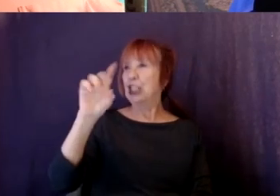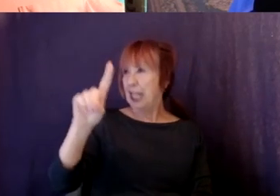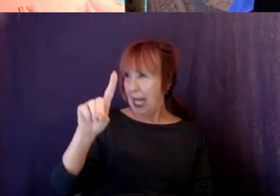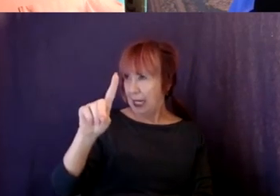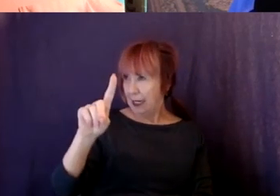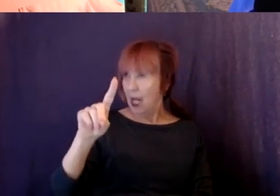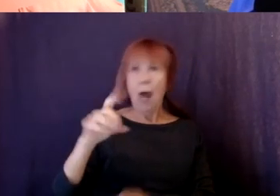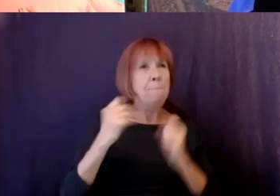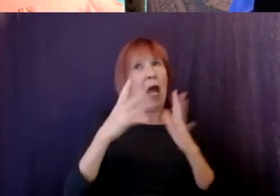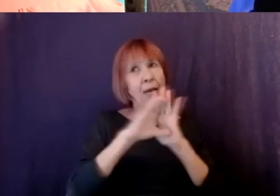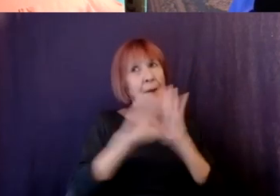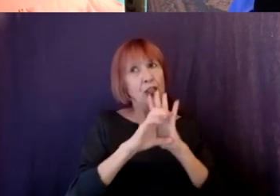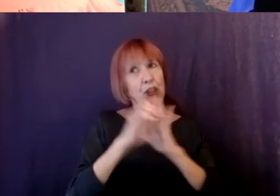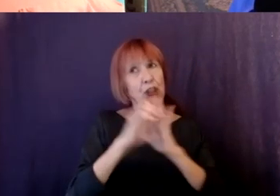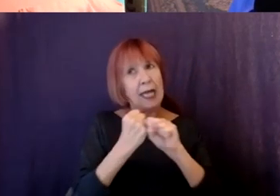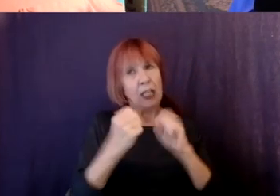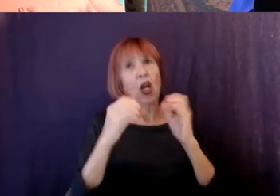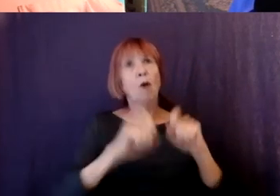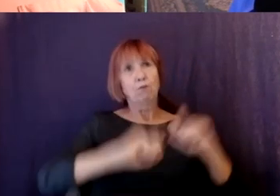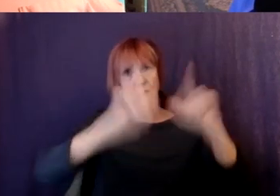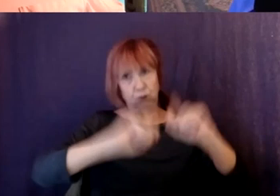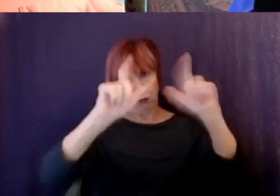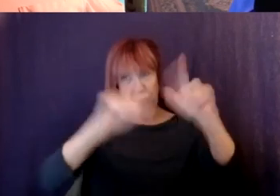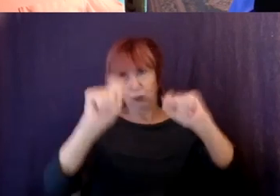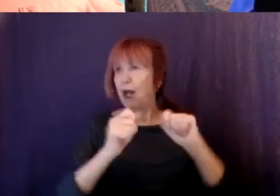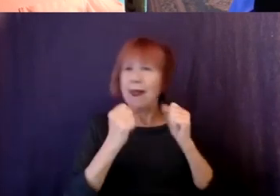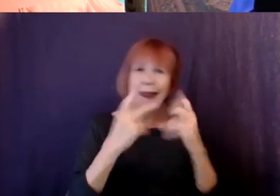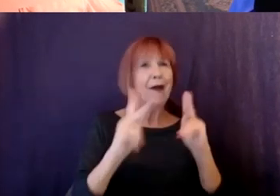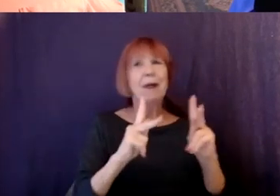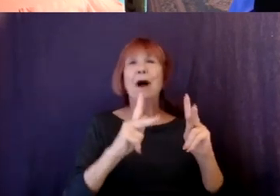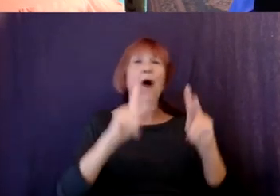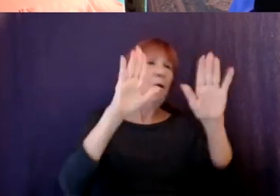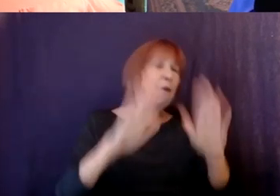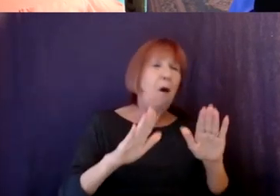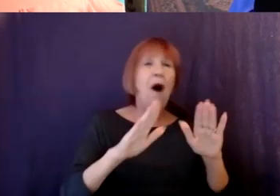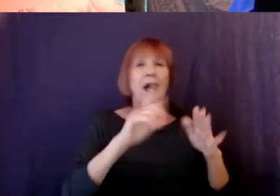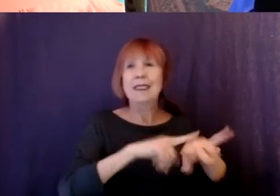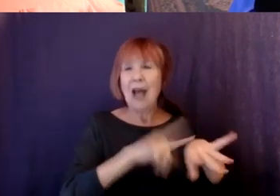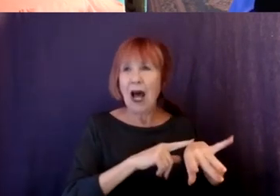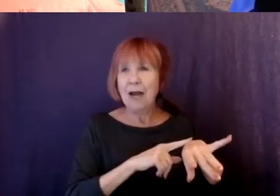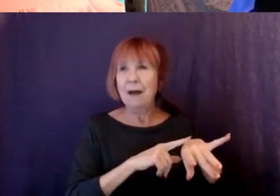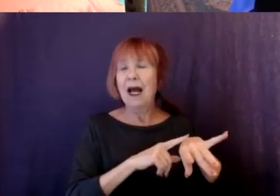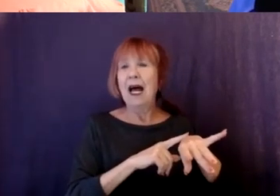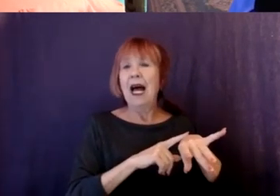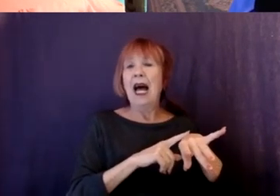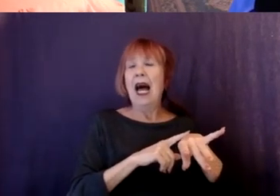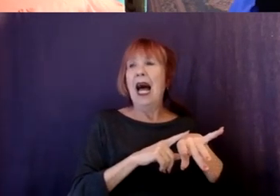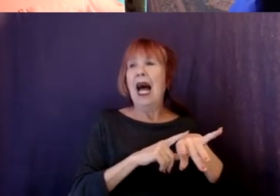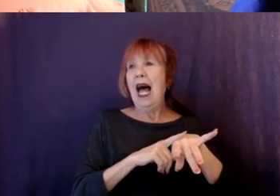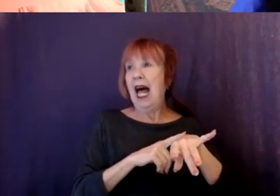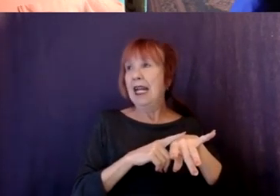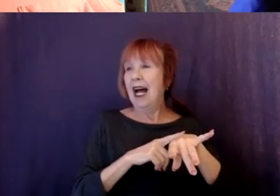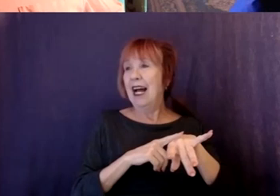there you see all these people having a great time. And I talked to her and I said, yeah, I heard I could smoke dope with the counselors. That's why I went to that